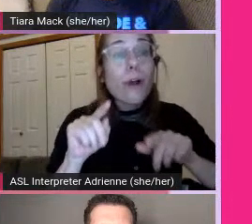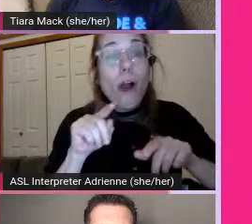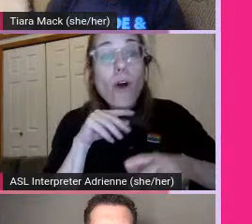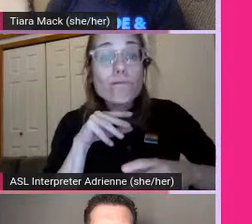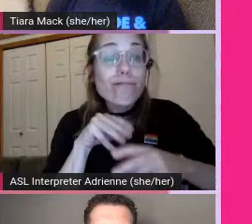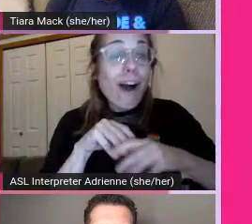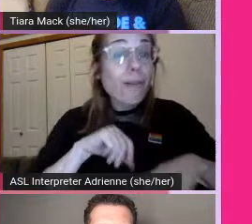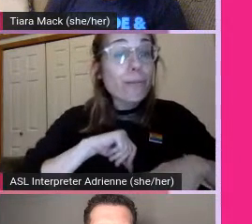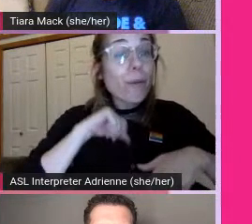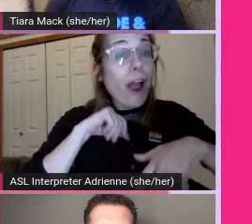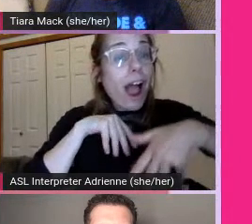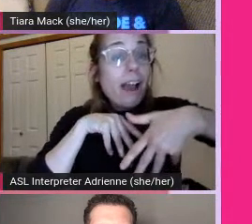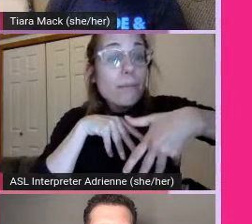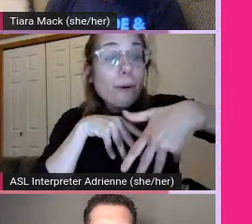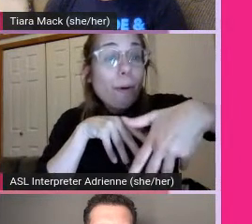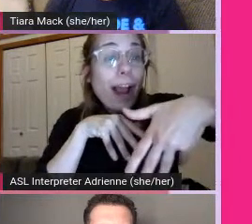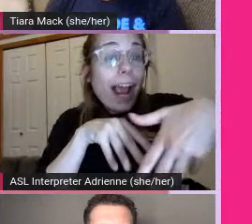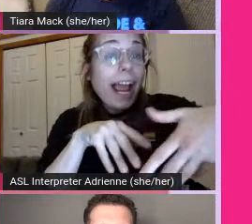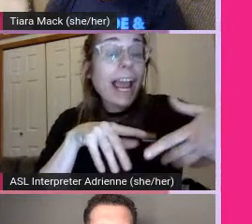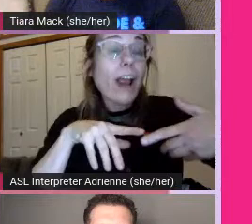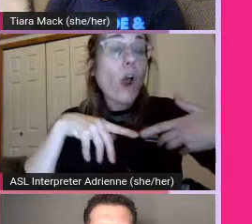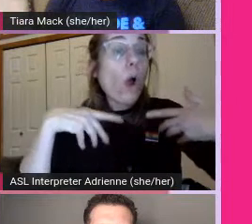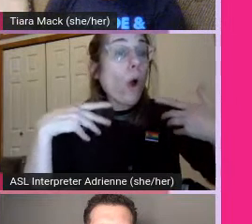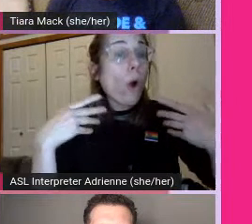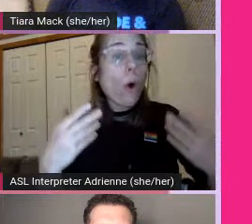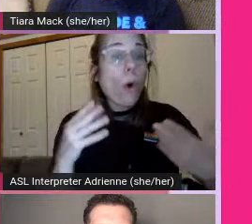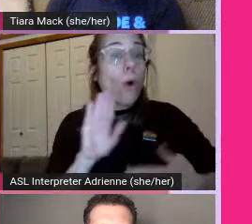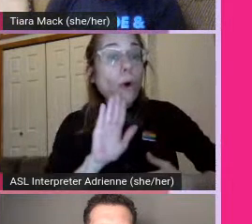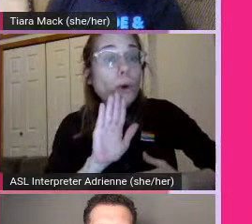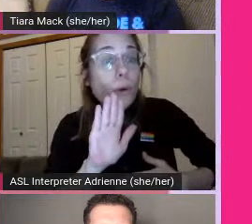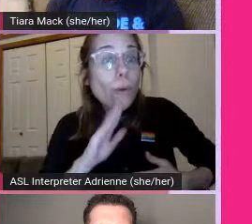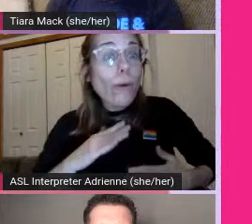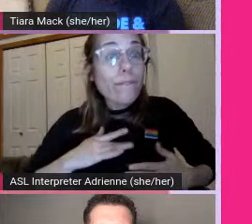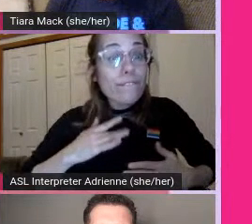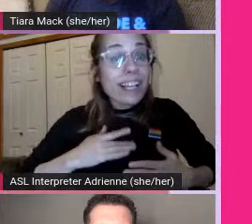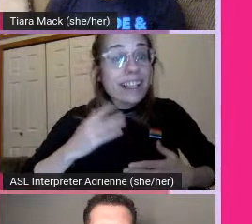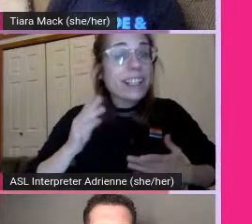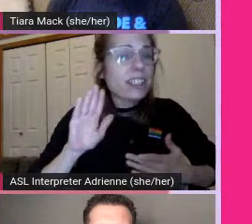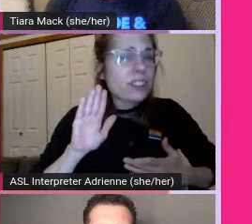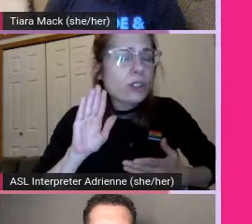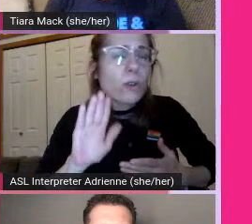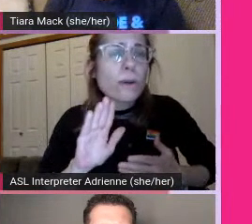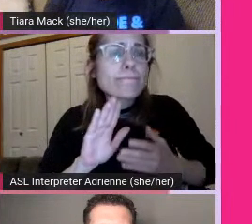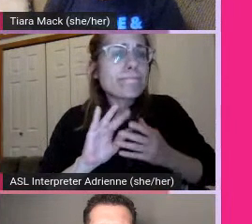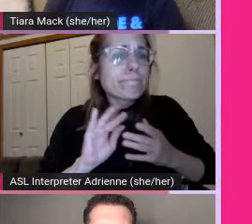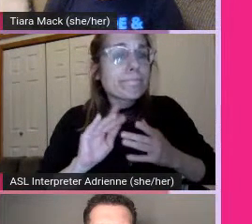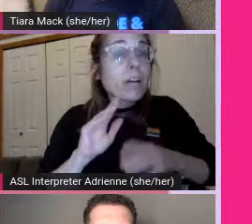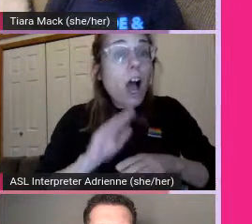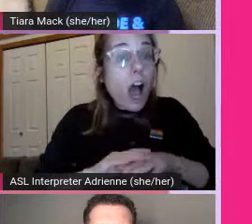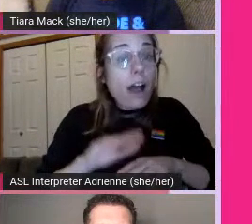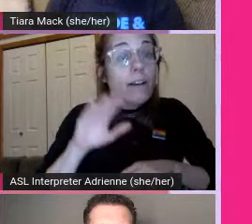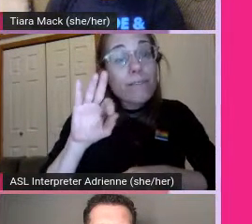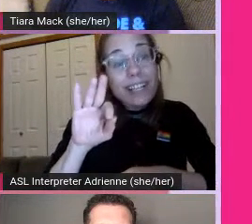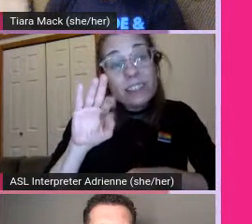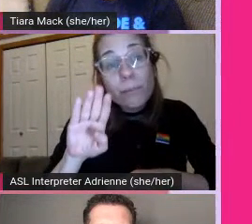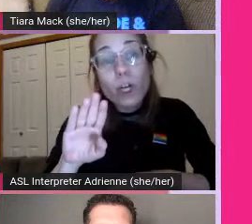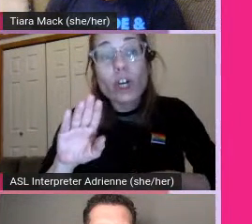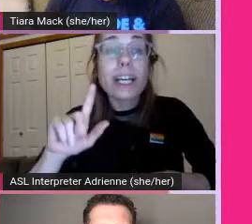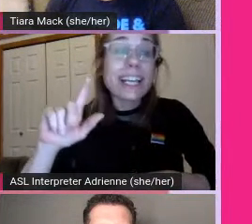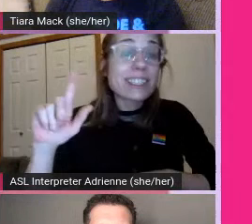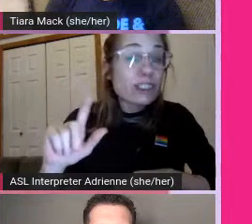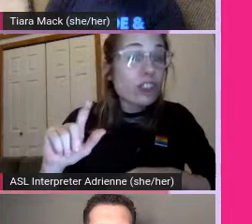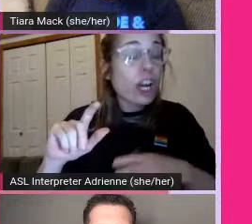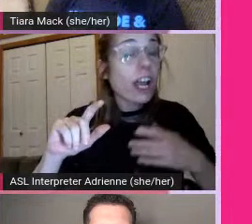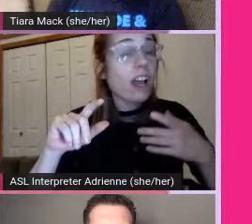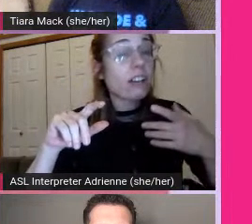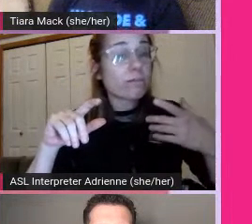and testimony on your social media platforms. It could be sharing an image. It could be making sure that one person in your family or your close group